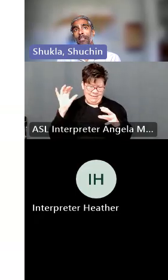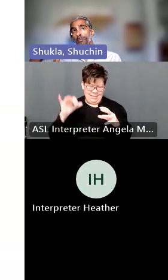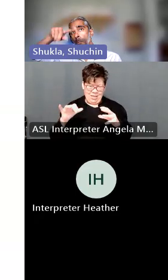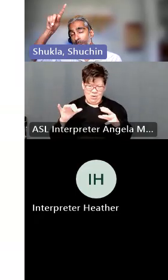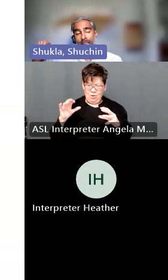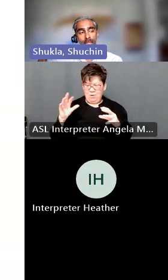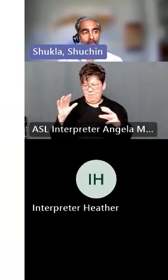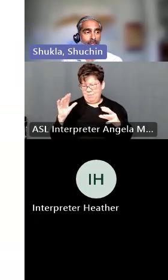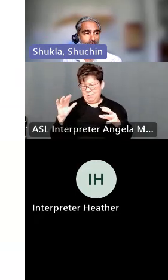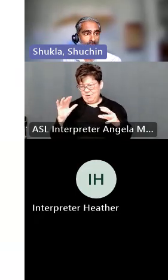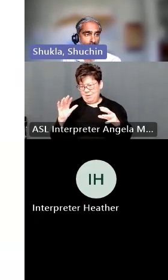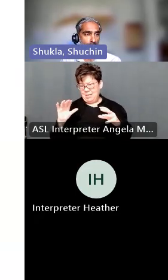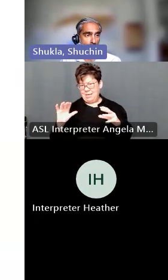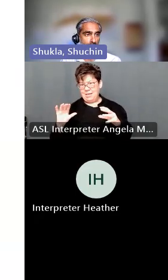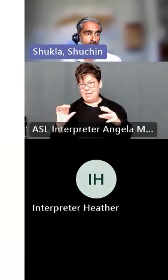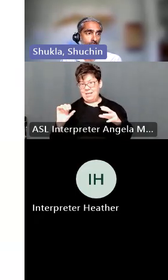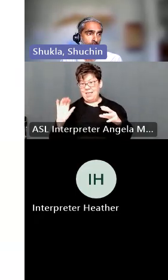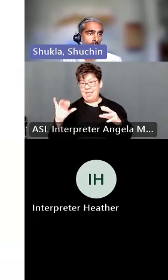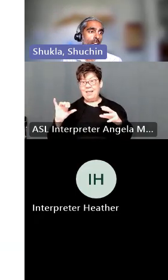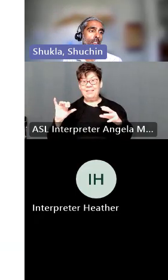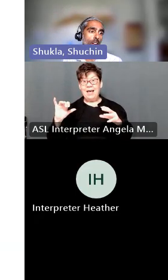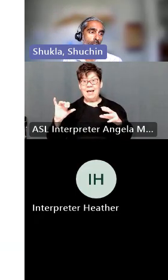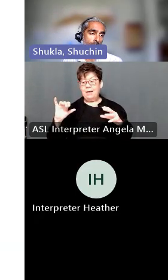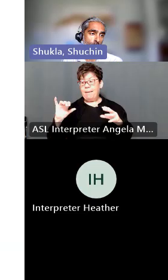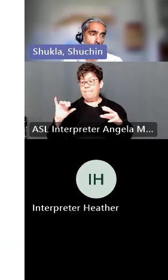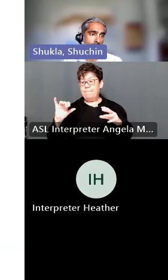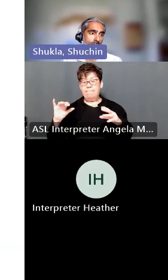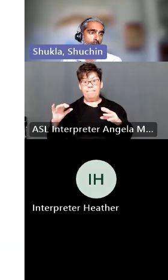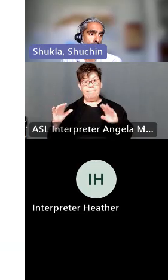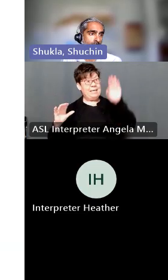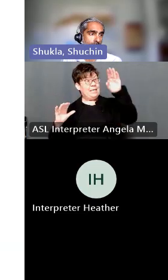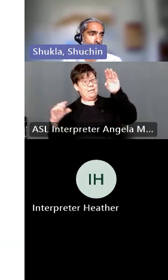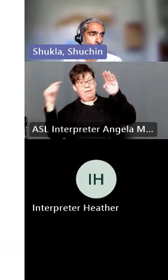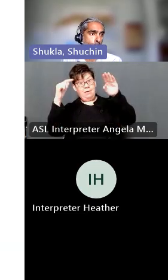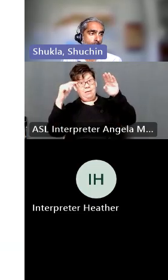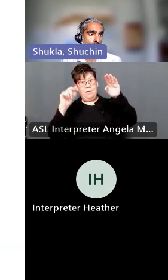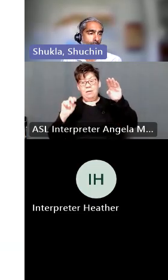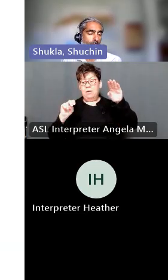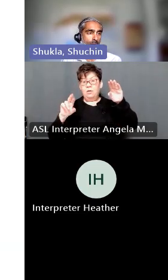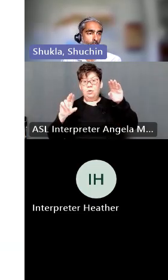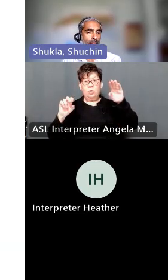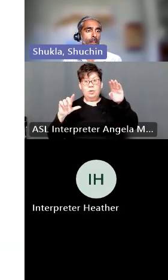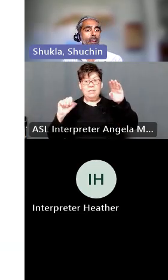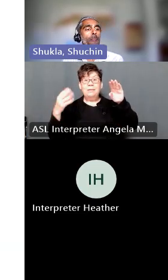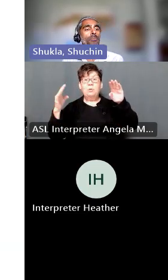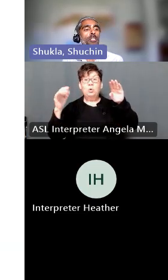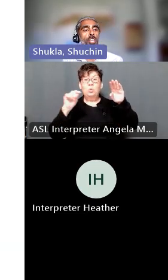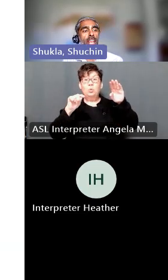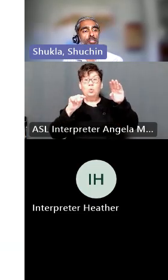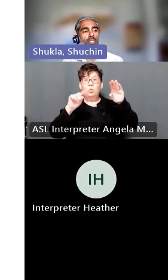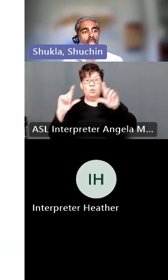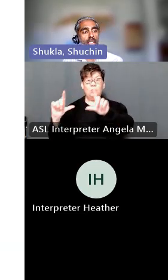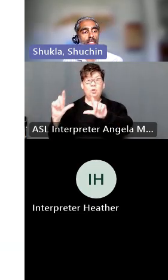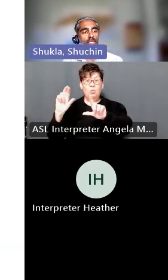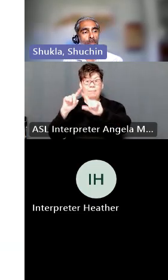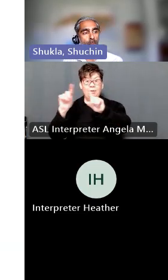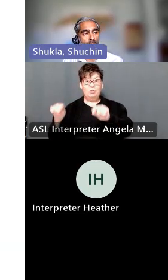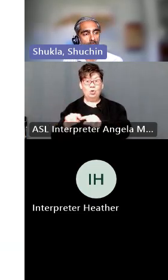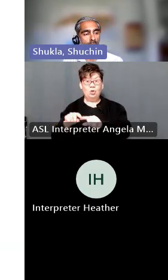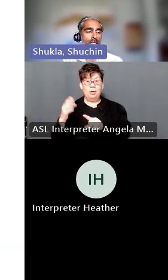changes in the peak, the intoxication, which is your nucleus accumbens, this blue part of the brain on the right, the